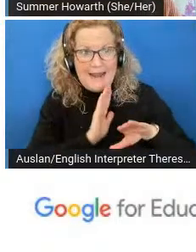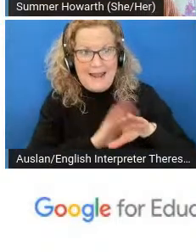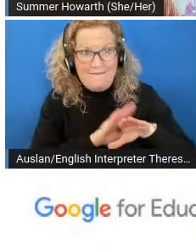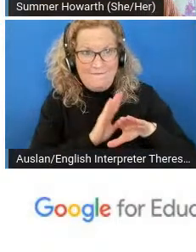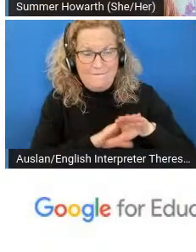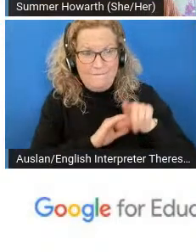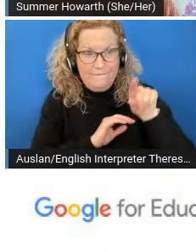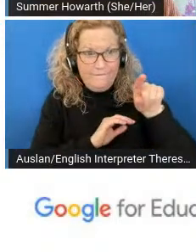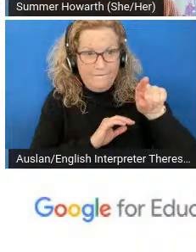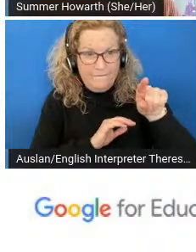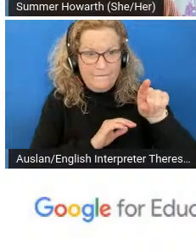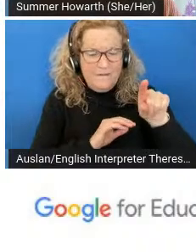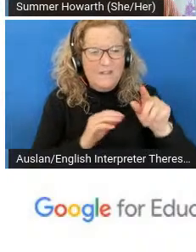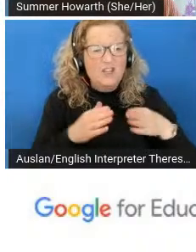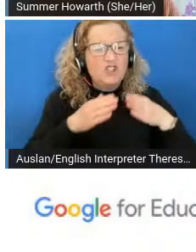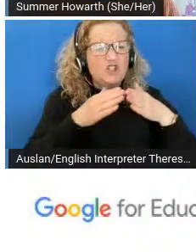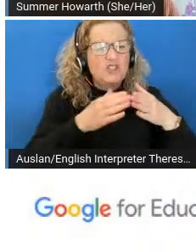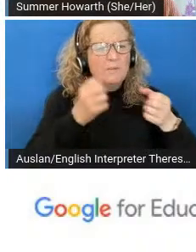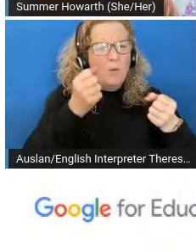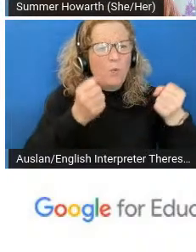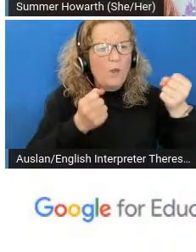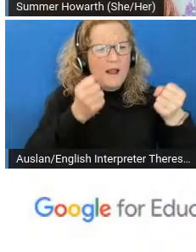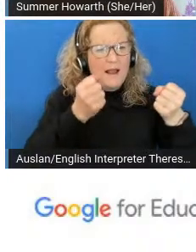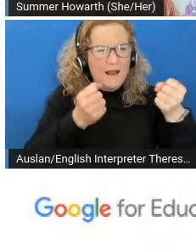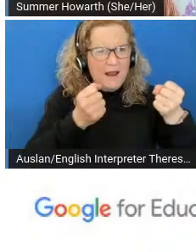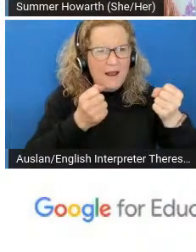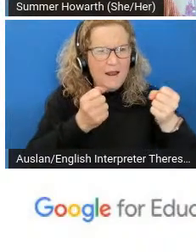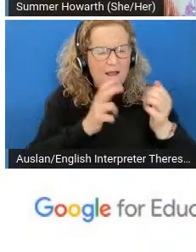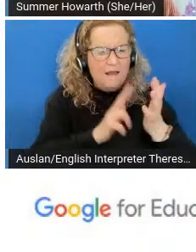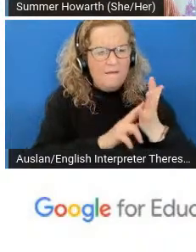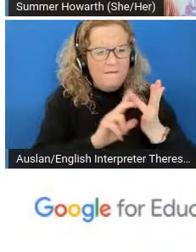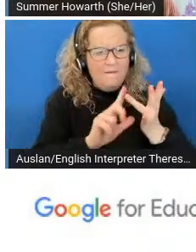the ship's wheel. That's called Voyager.